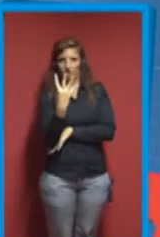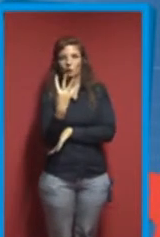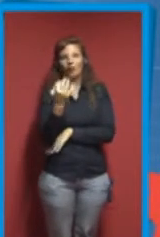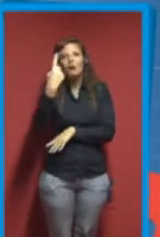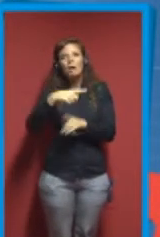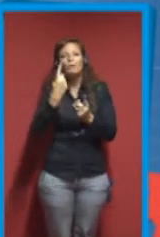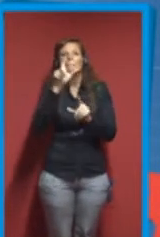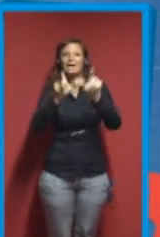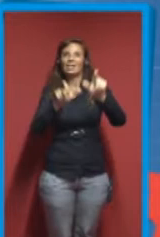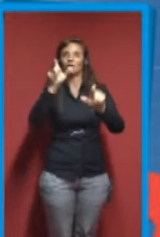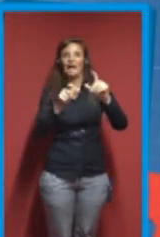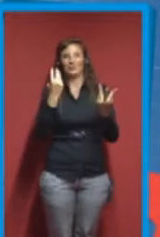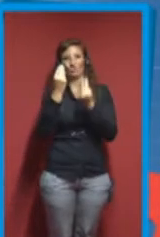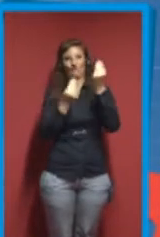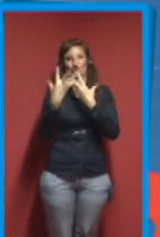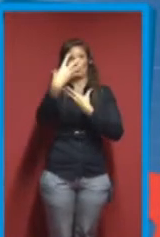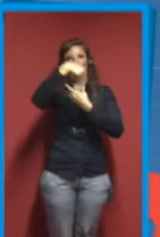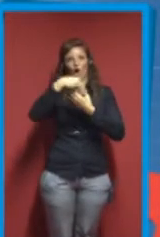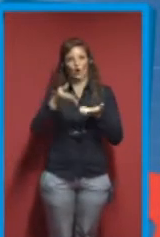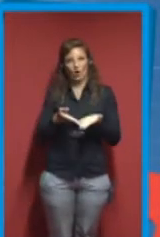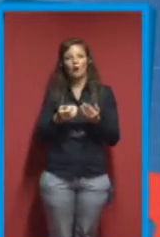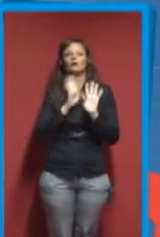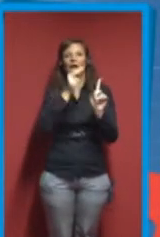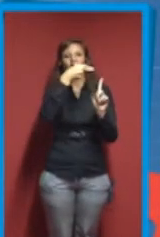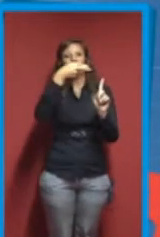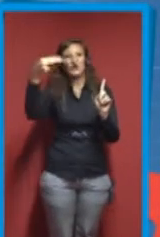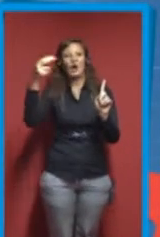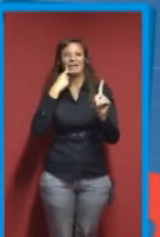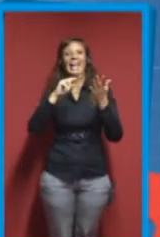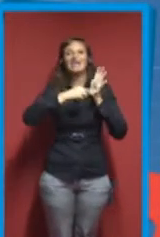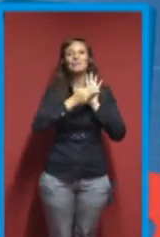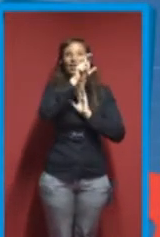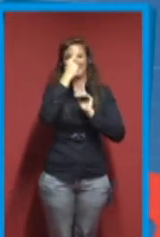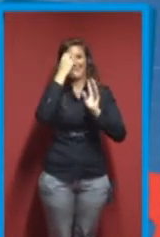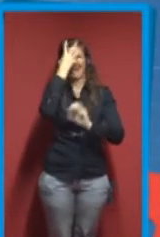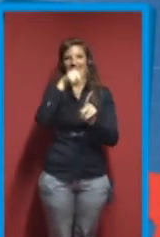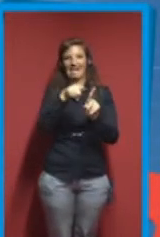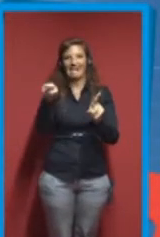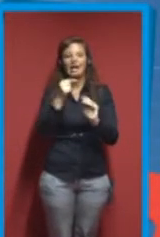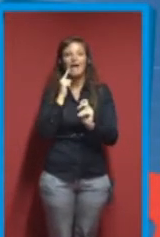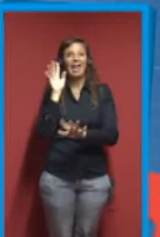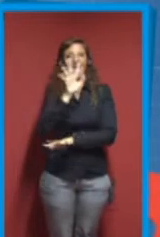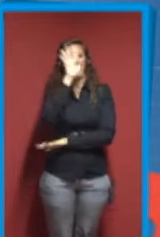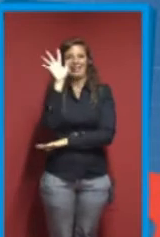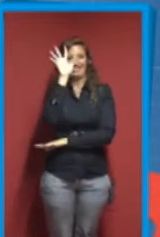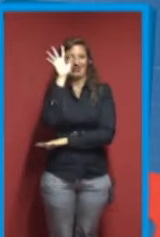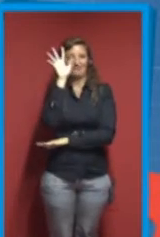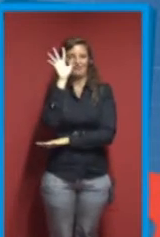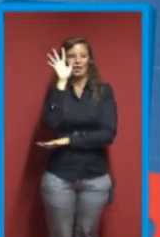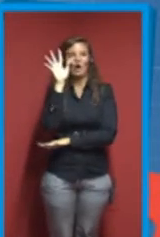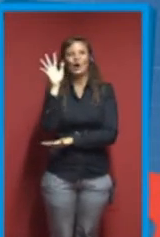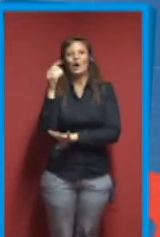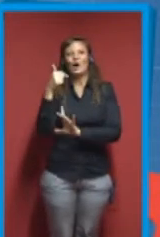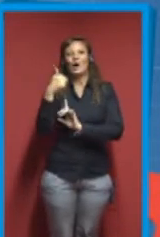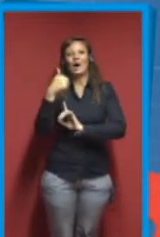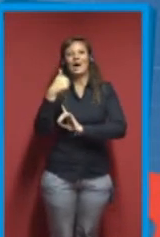whom are named after engineers. I wasn't allowed a doll as a kid, and I'm really, really grateful for that. I was given Lego, I was